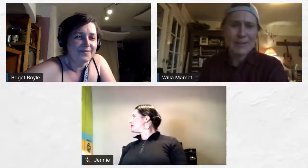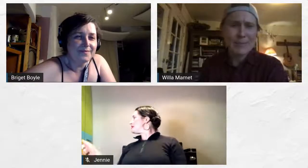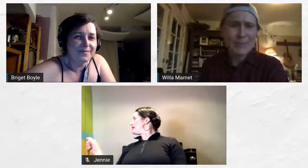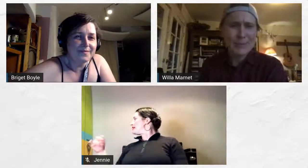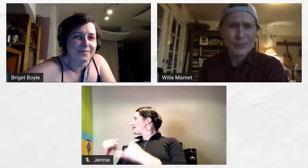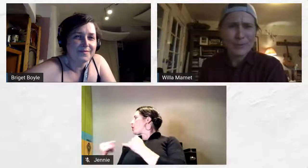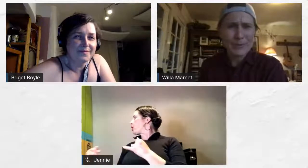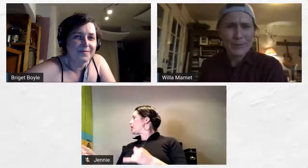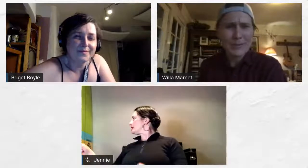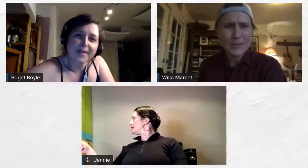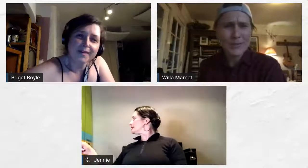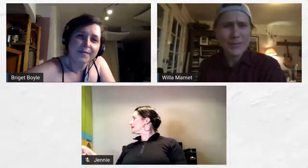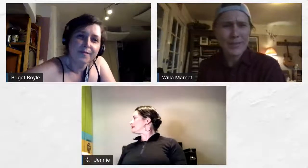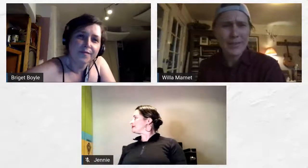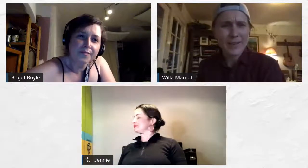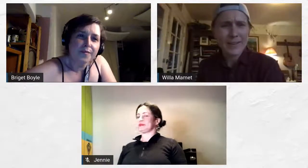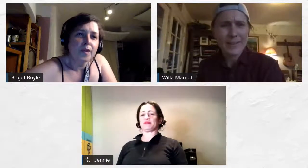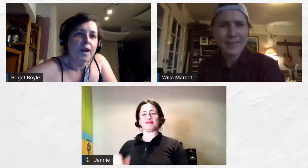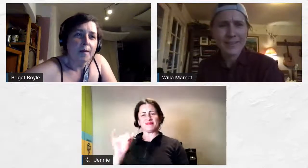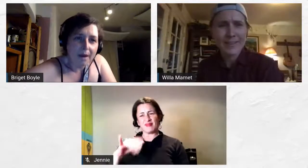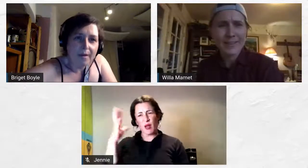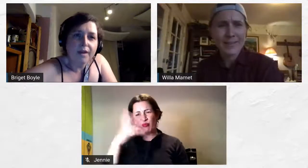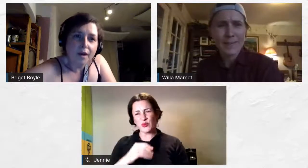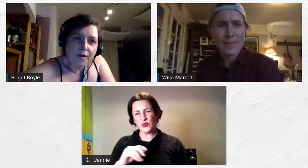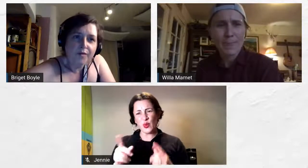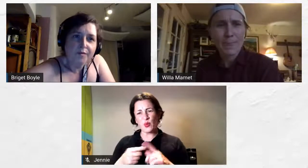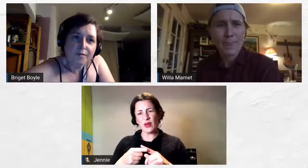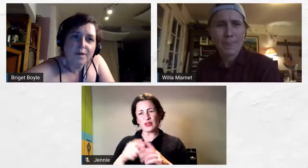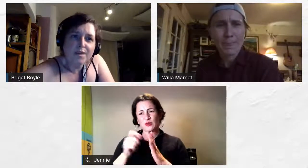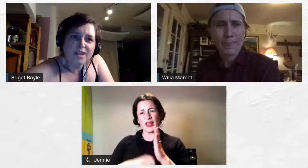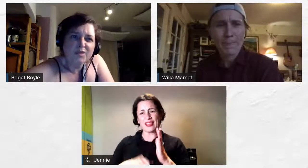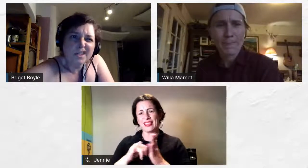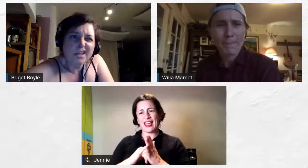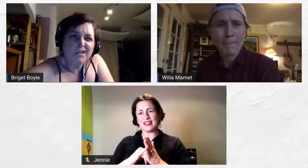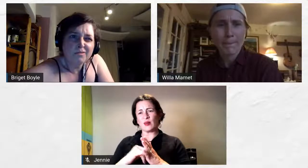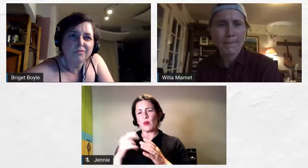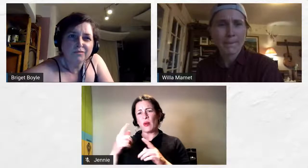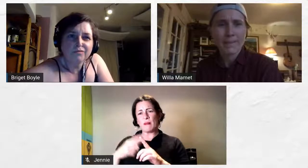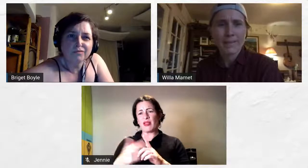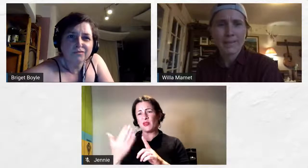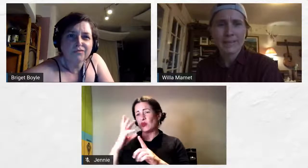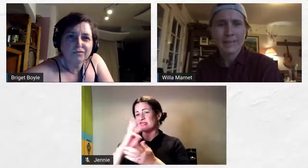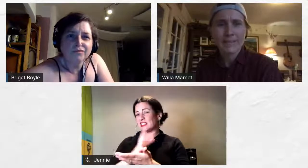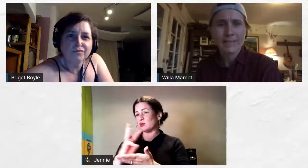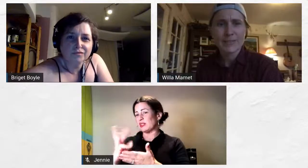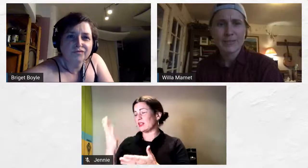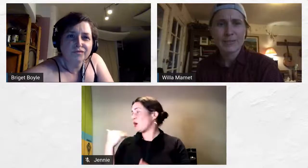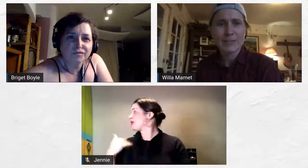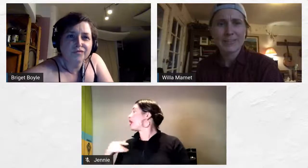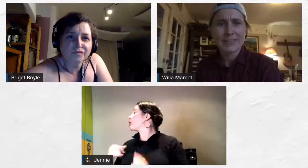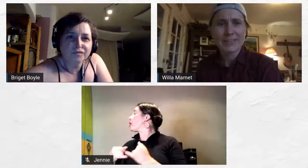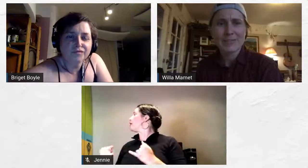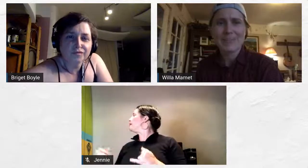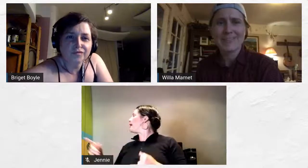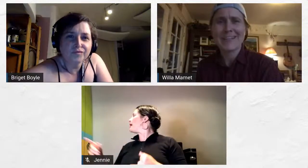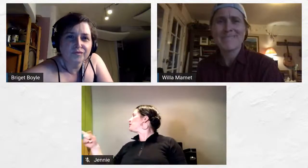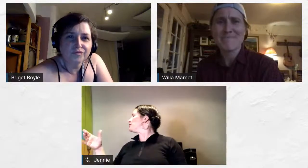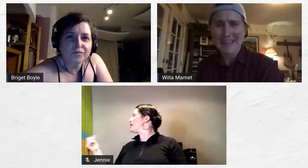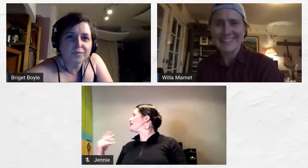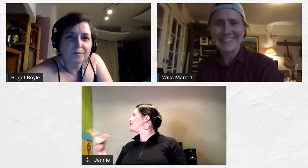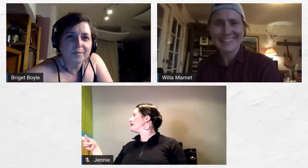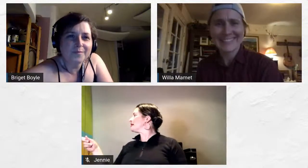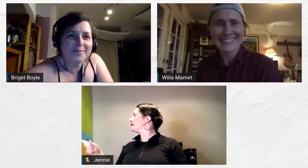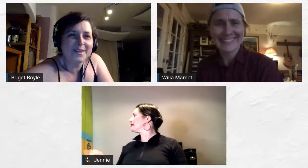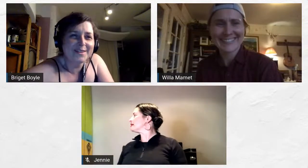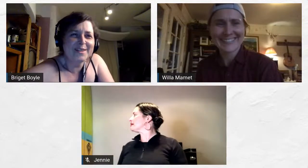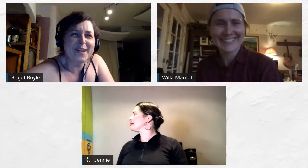That was beautiful. When did you write that? About a month ago, maybe 6 weeks ago. So good. The whistling